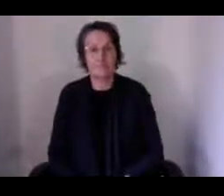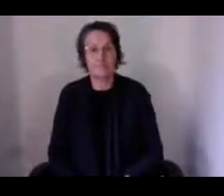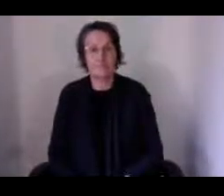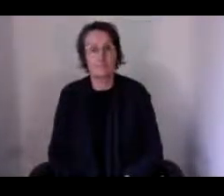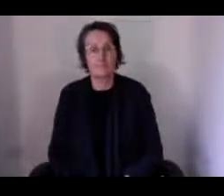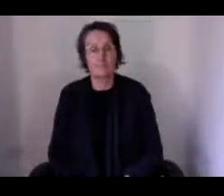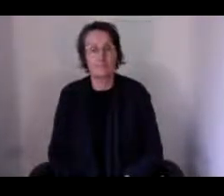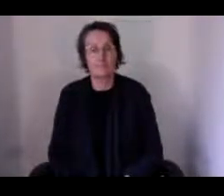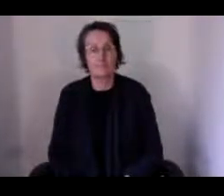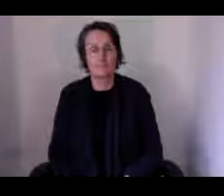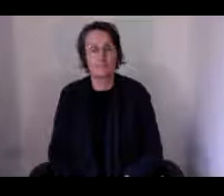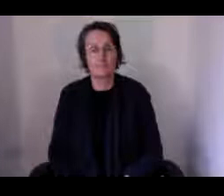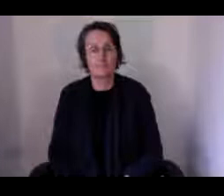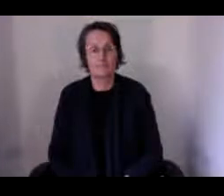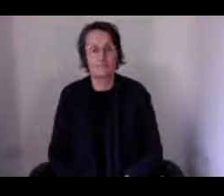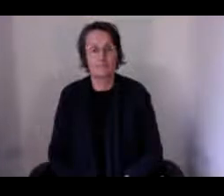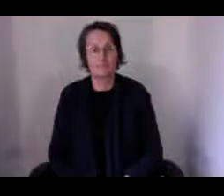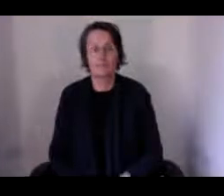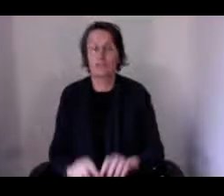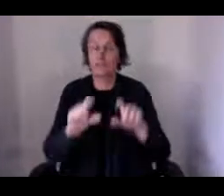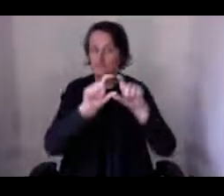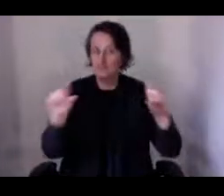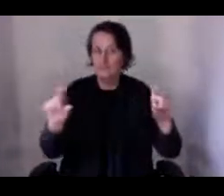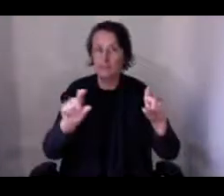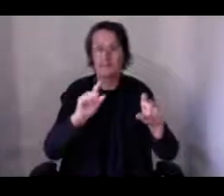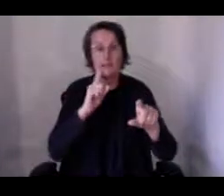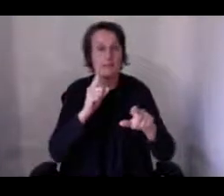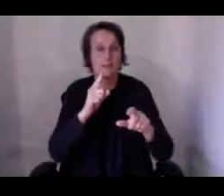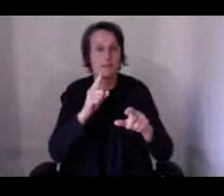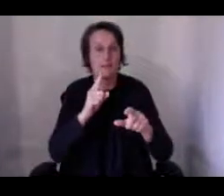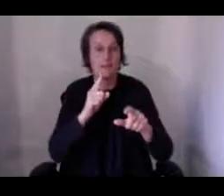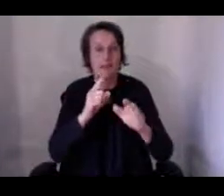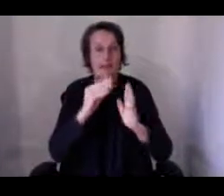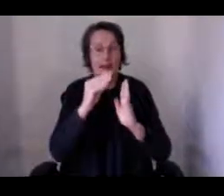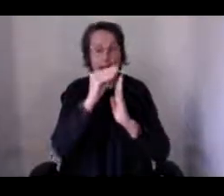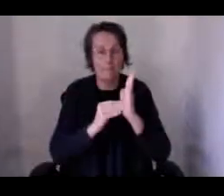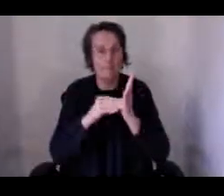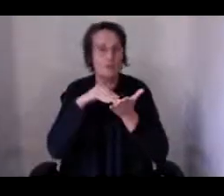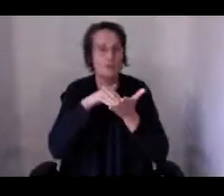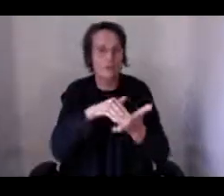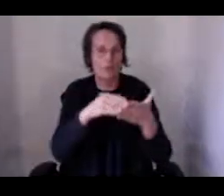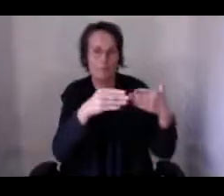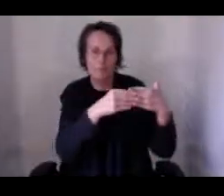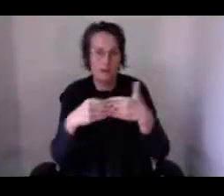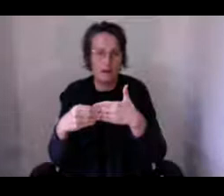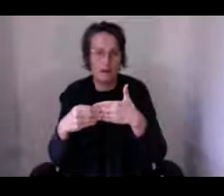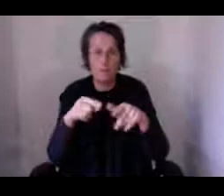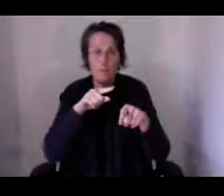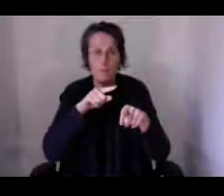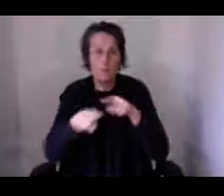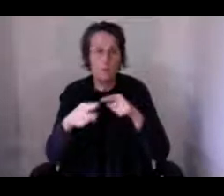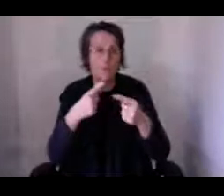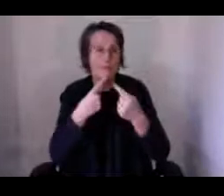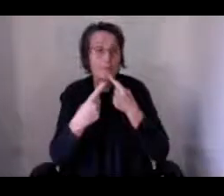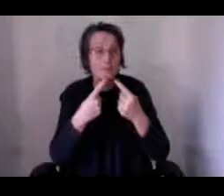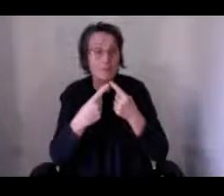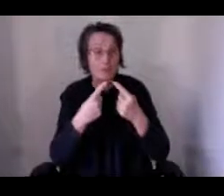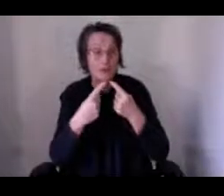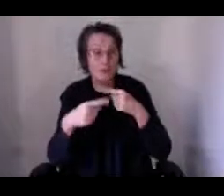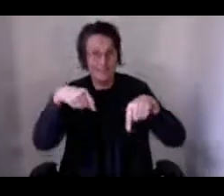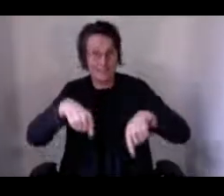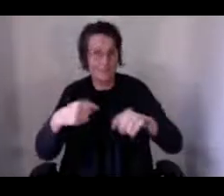So the heading of this slide is Making an Application Help Guide. Most of the information that we've discussed here